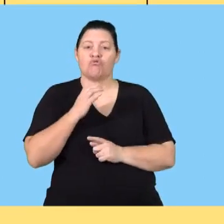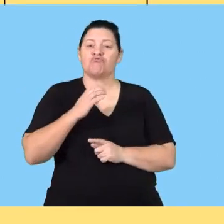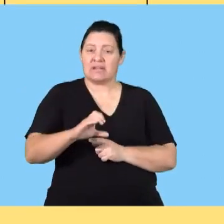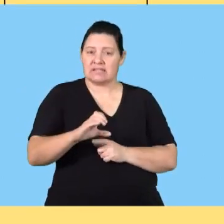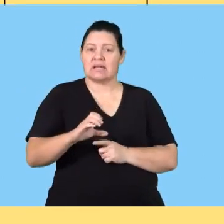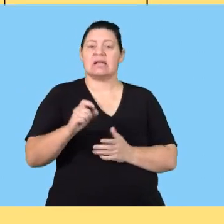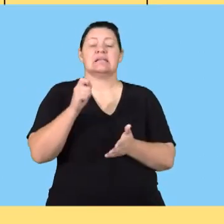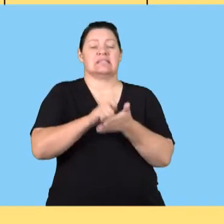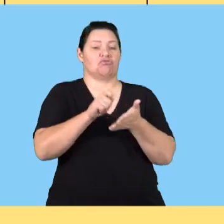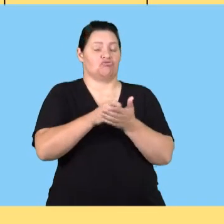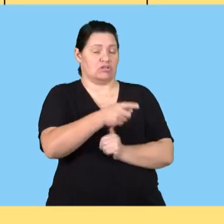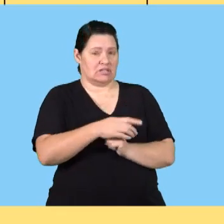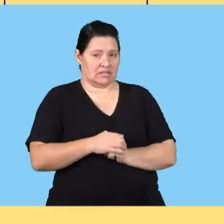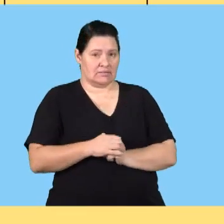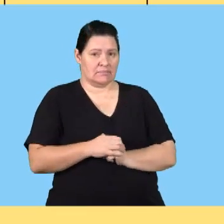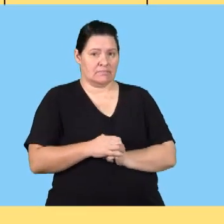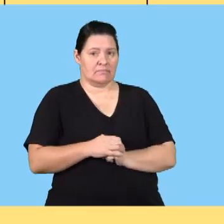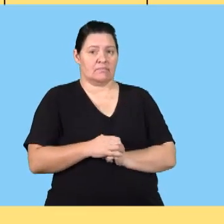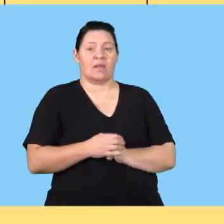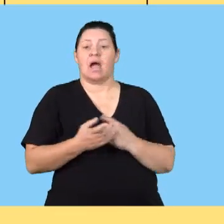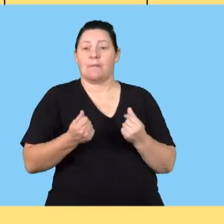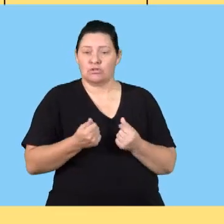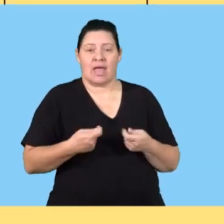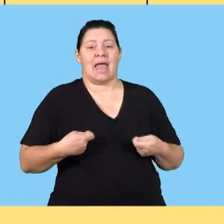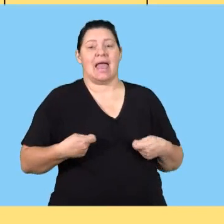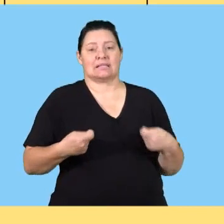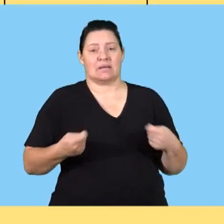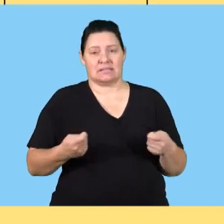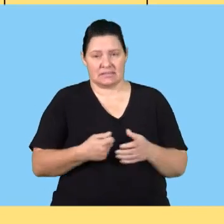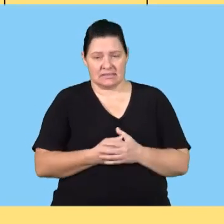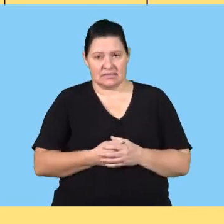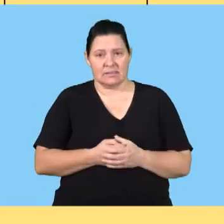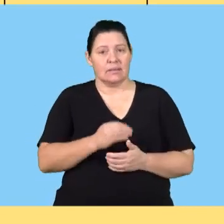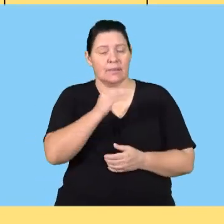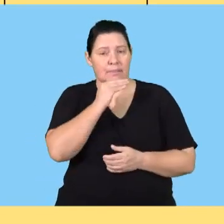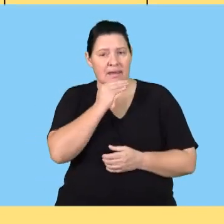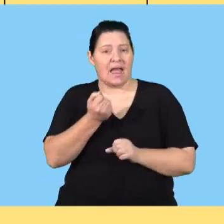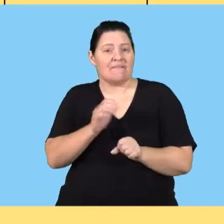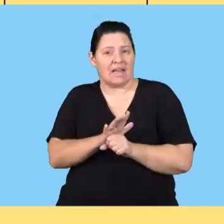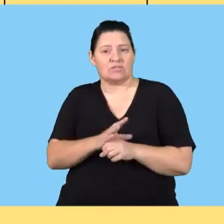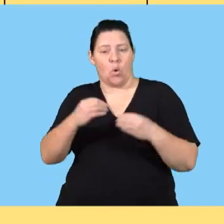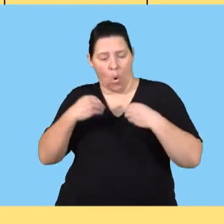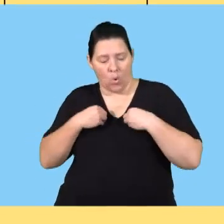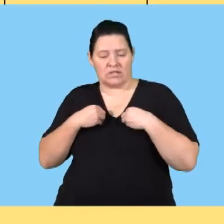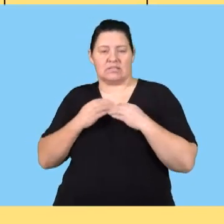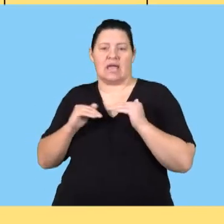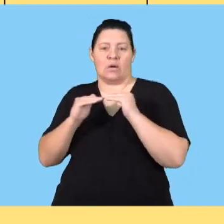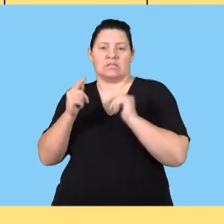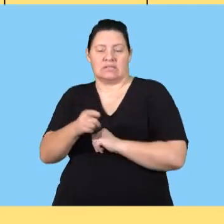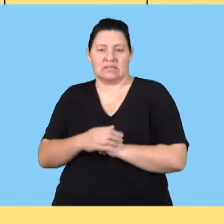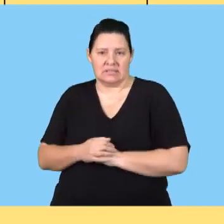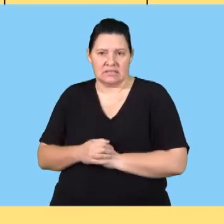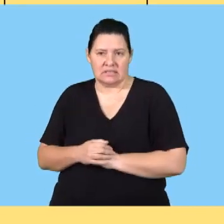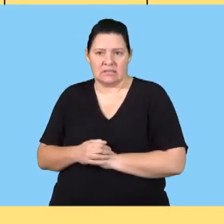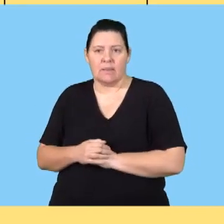credit stationery. Stationery is an expense. That means it affects my honest equity.